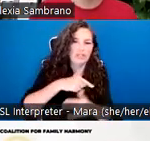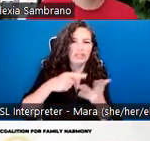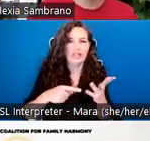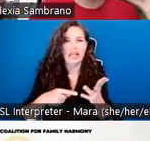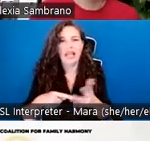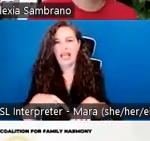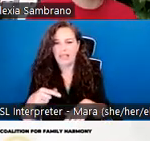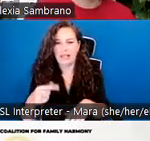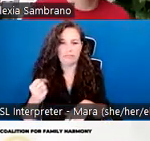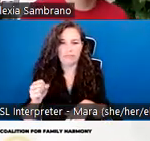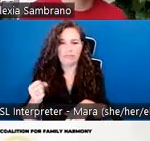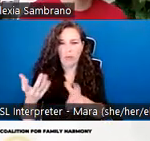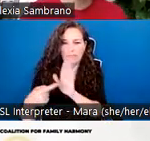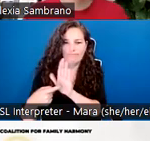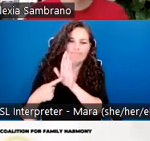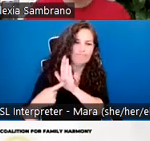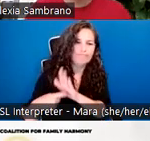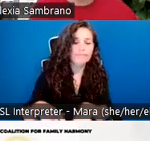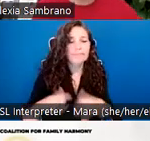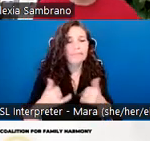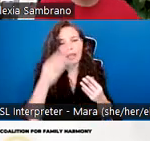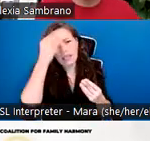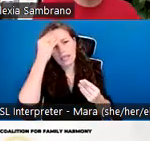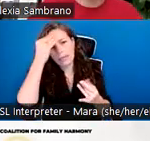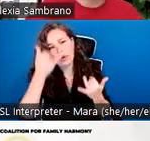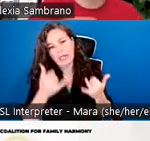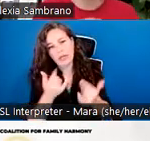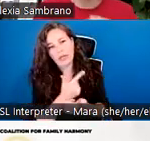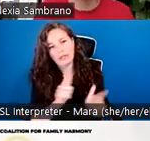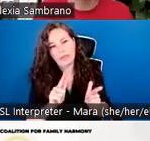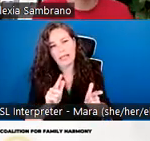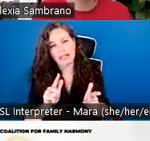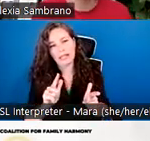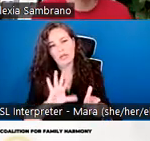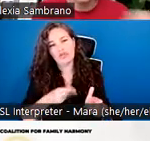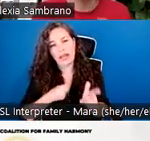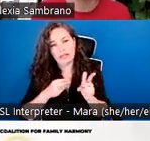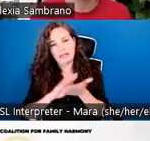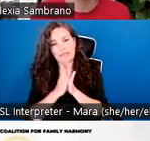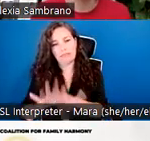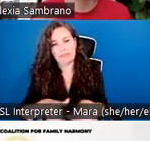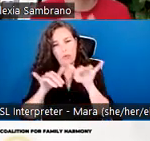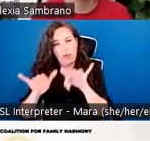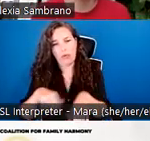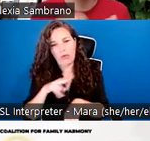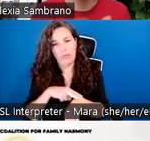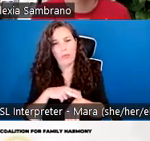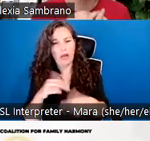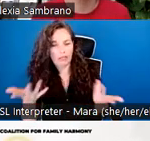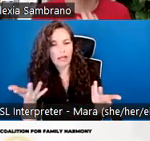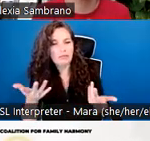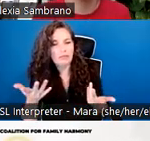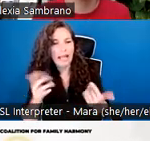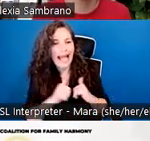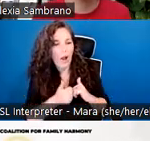So when we're thinking of neoliberalism and transnormativity, I mentioned transnormativity as being a part of how folks are viewed, trans folks